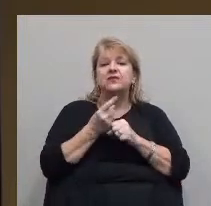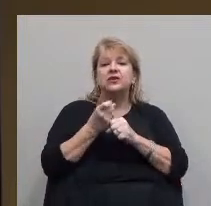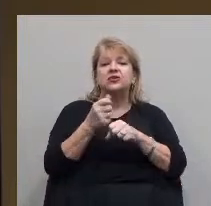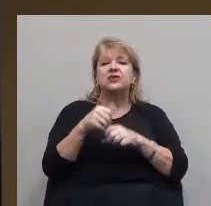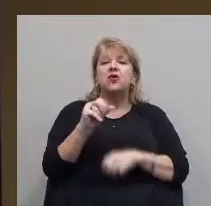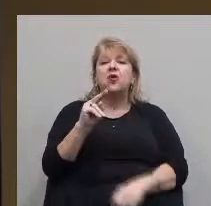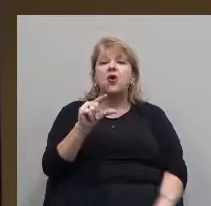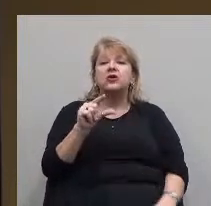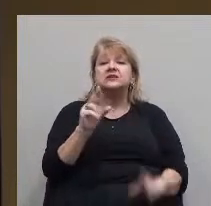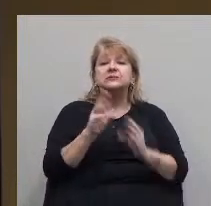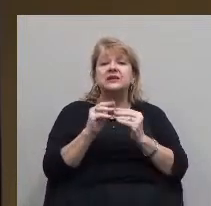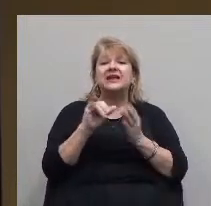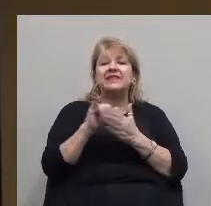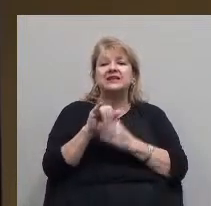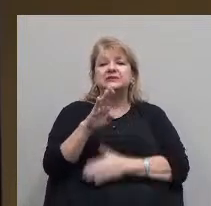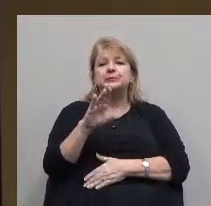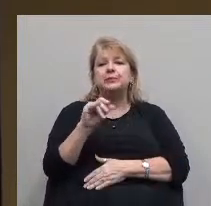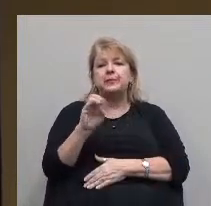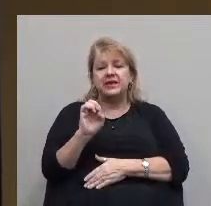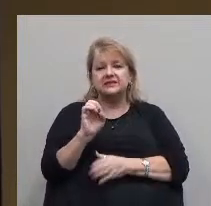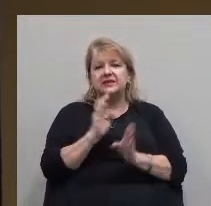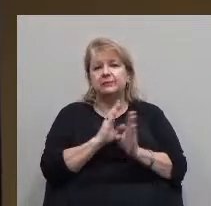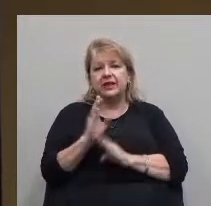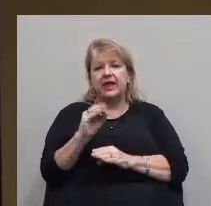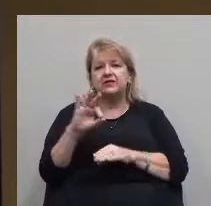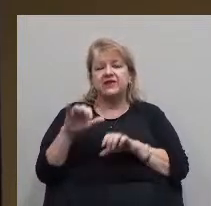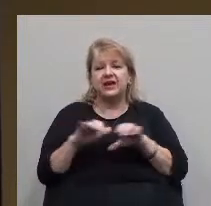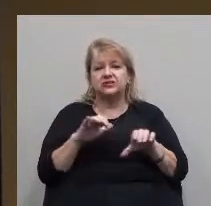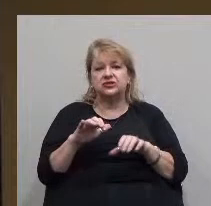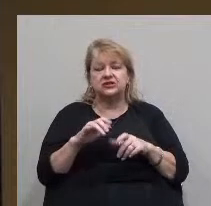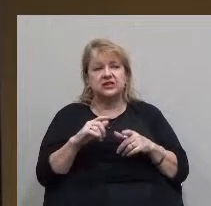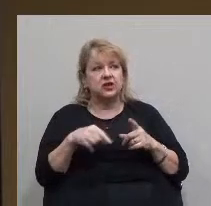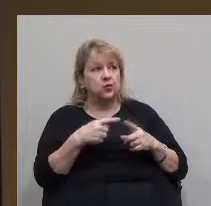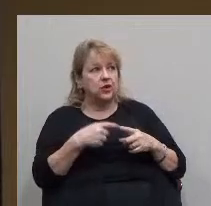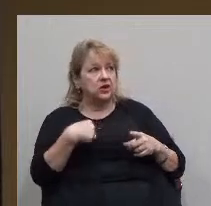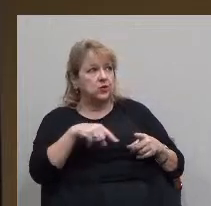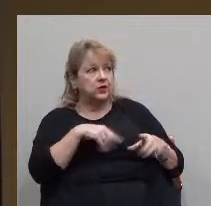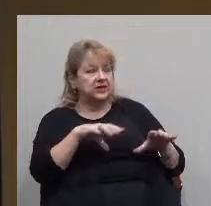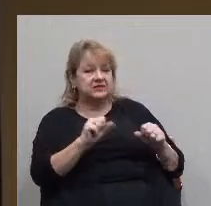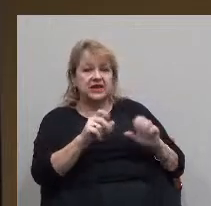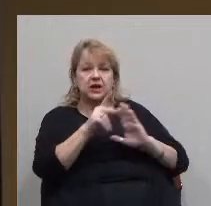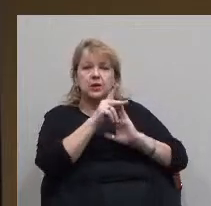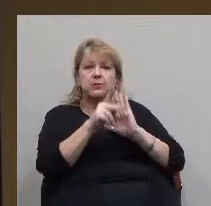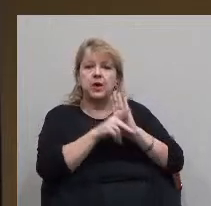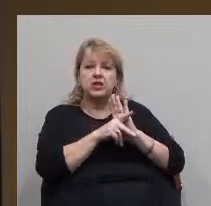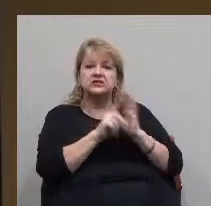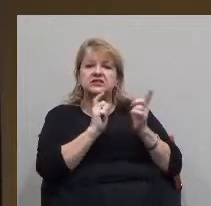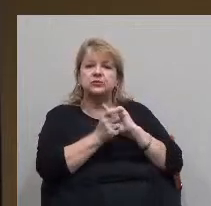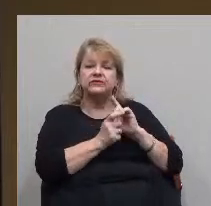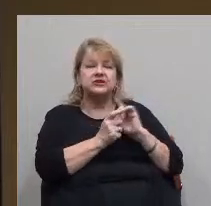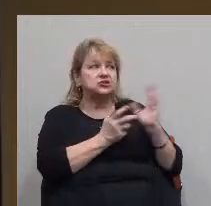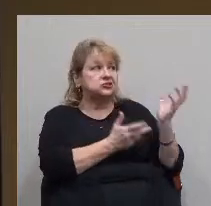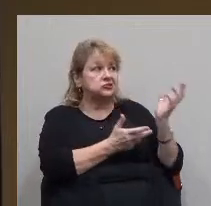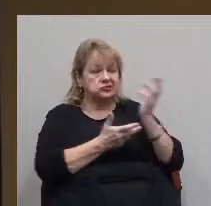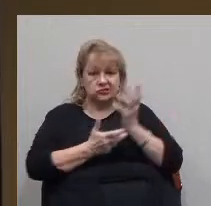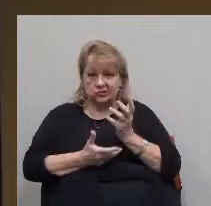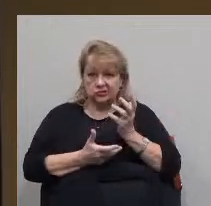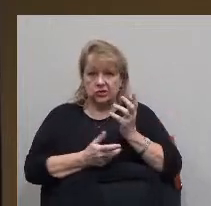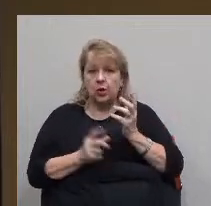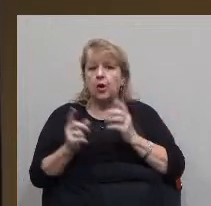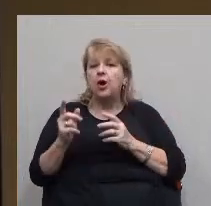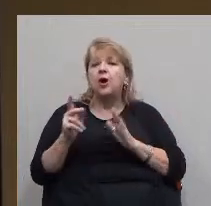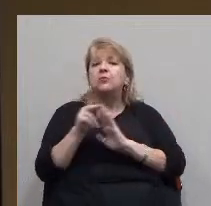meeting, which is the BESE plan of action, which shares with you when we're going to take policy revisions, exactly where those policy revisions